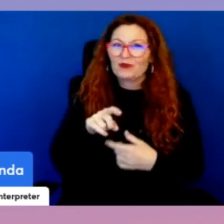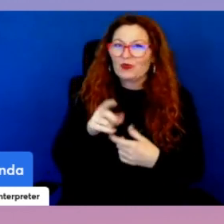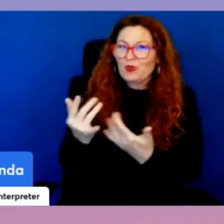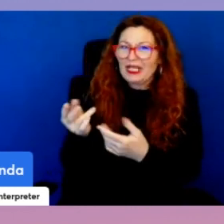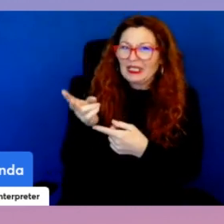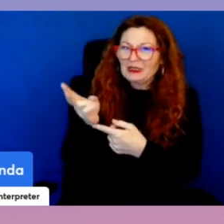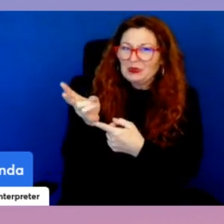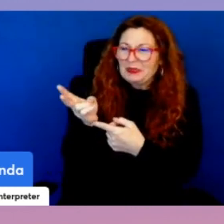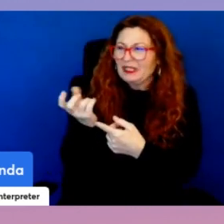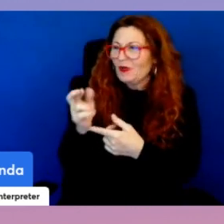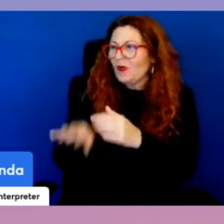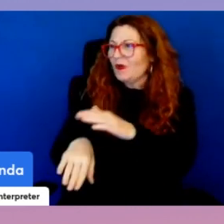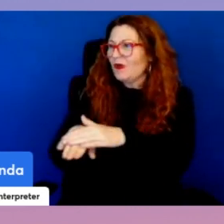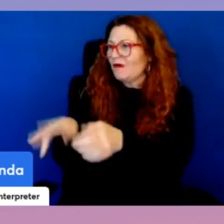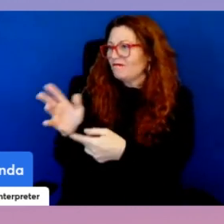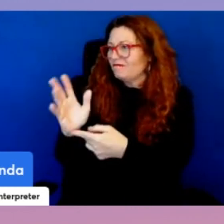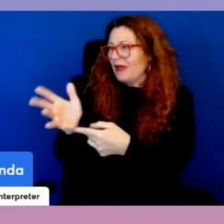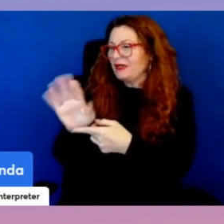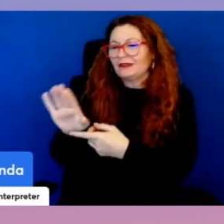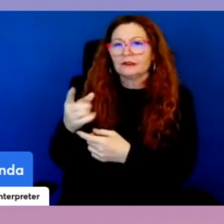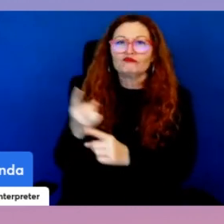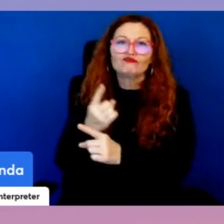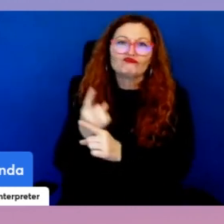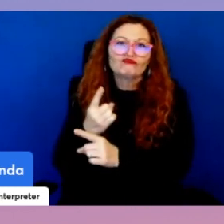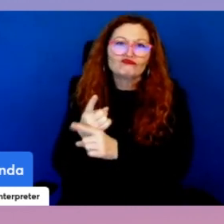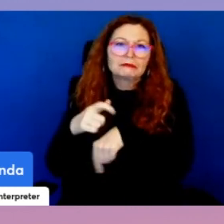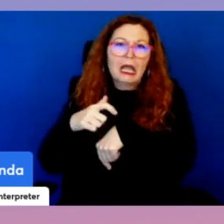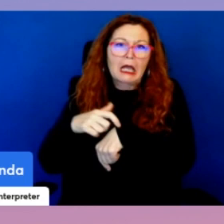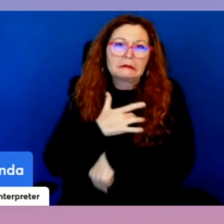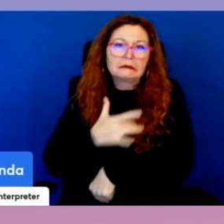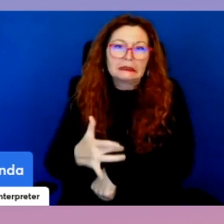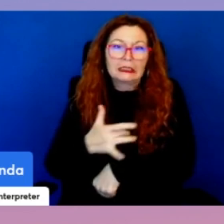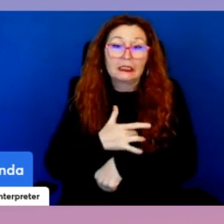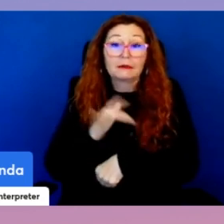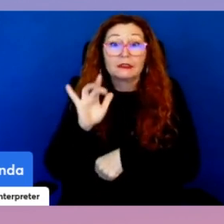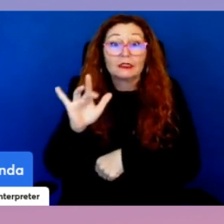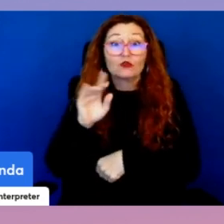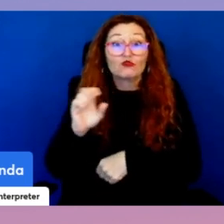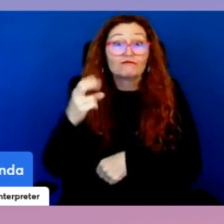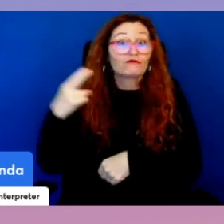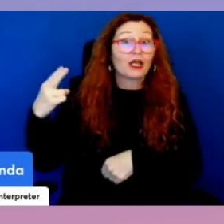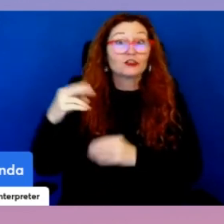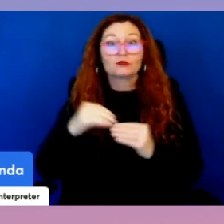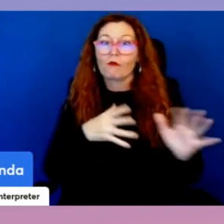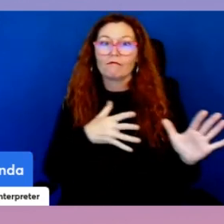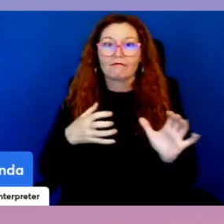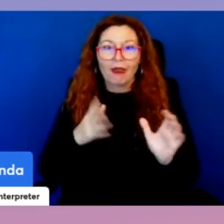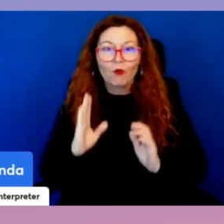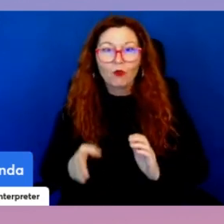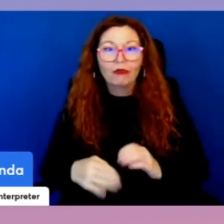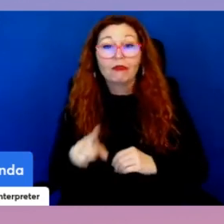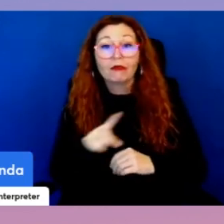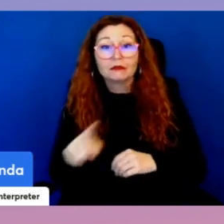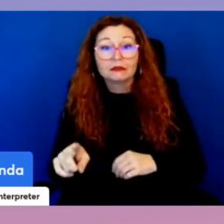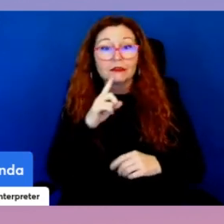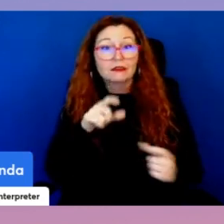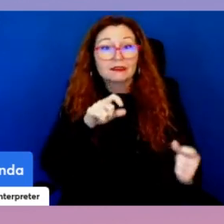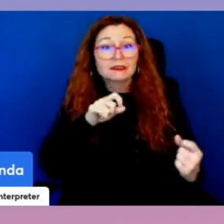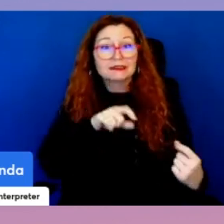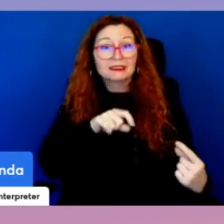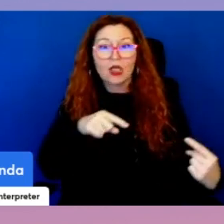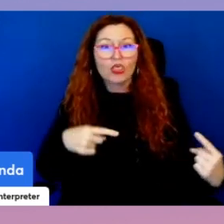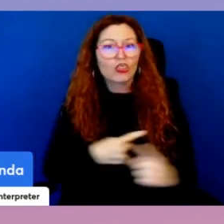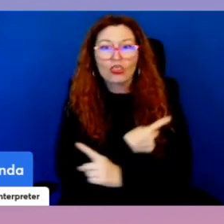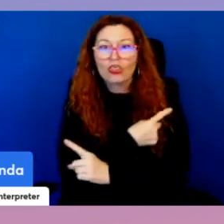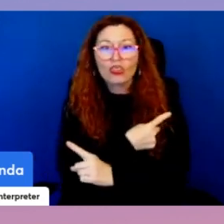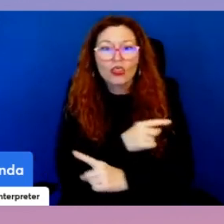or 5 minutes by default. So we'll click refresh. You see out of sync already. And why is this out of sync?